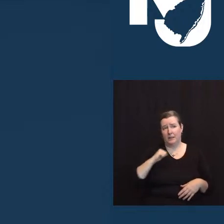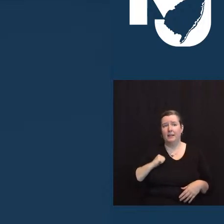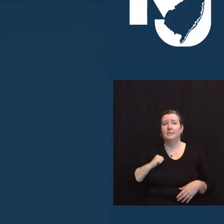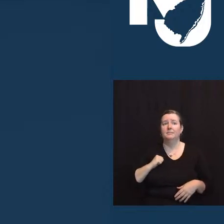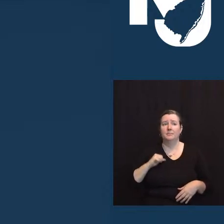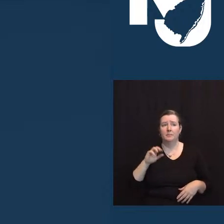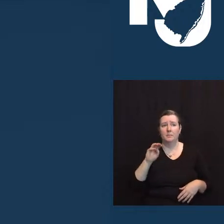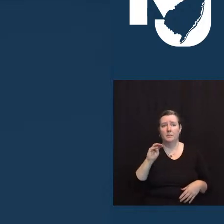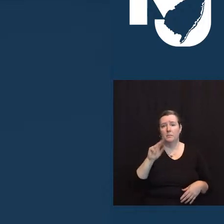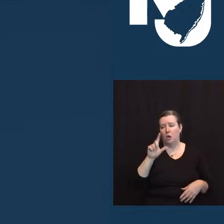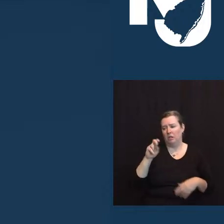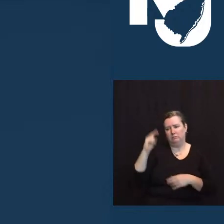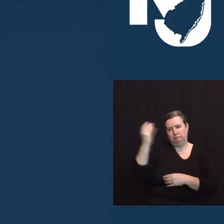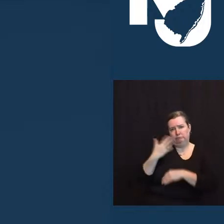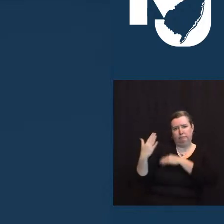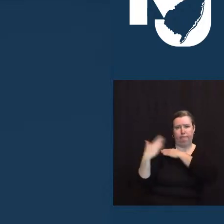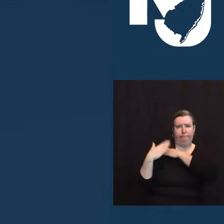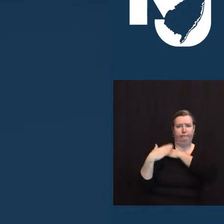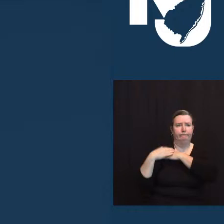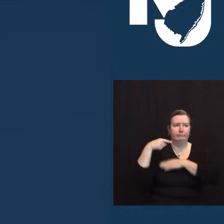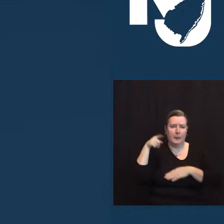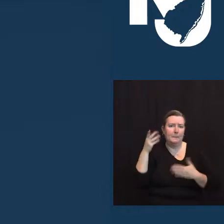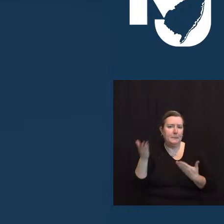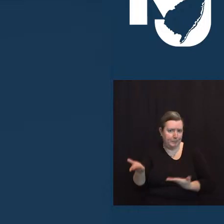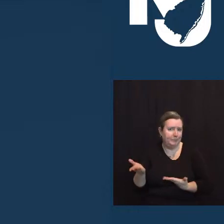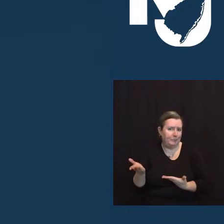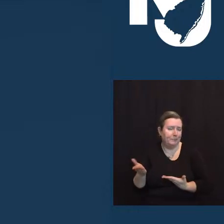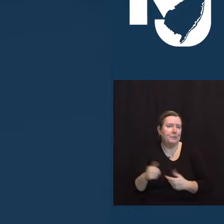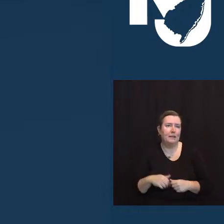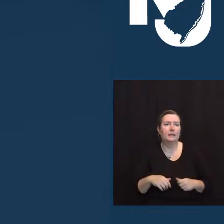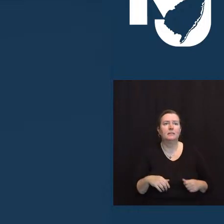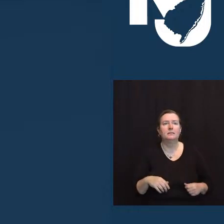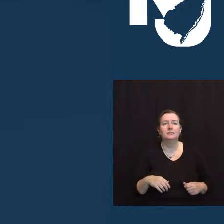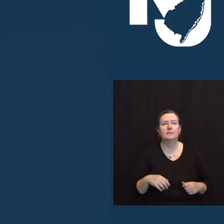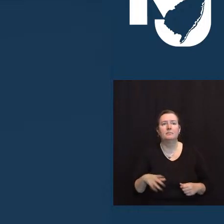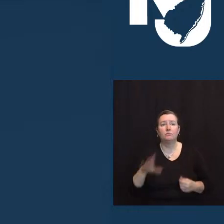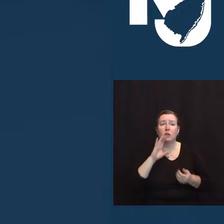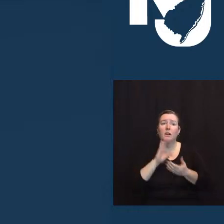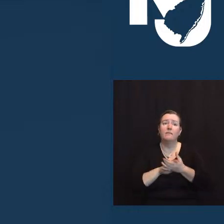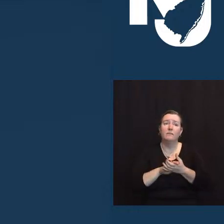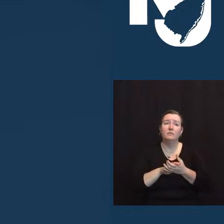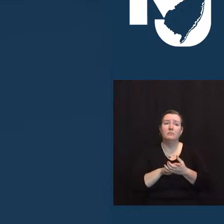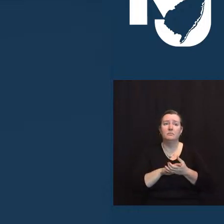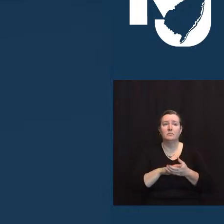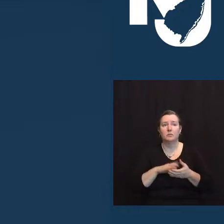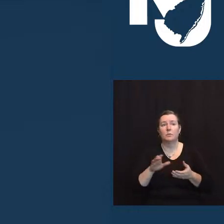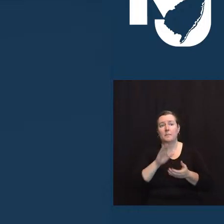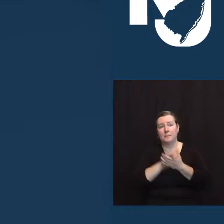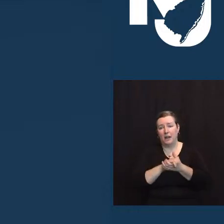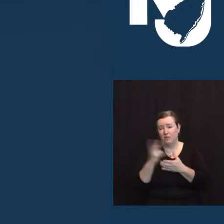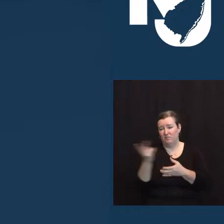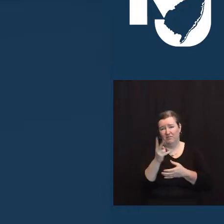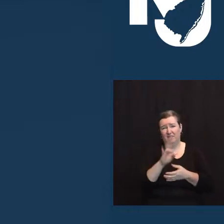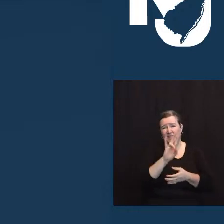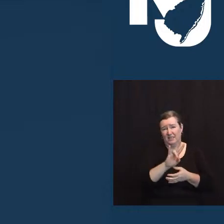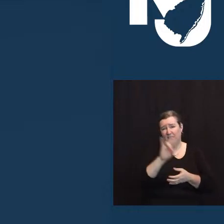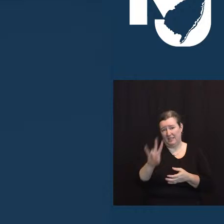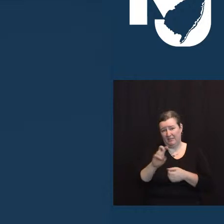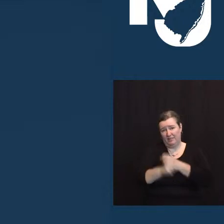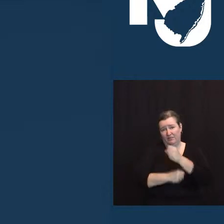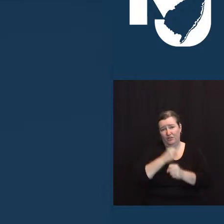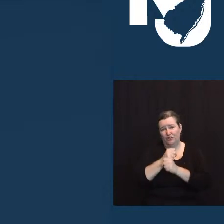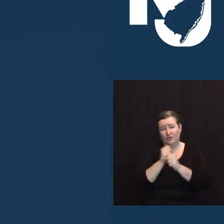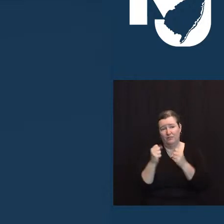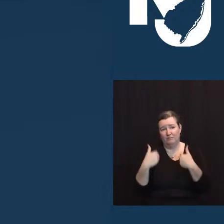passing. Dave and his wife, Mary Lou, were married for 66 years, and he now leaves behind her